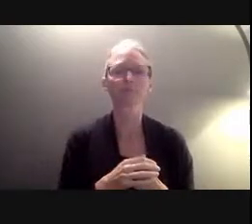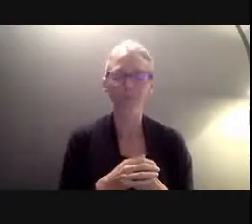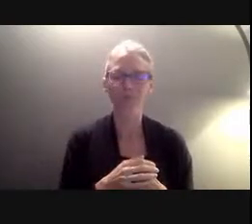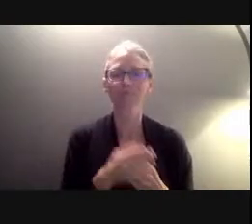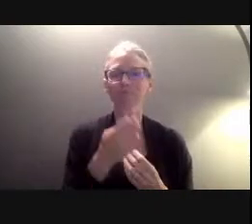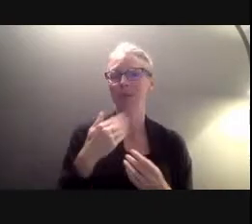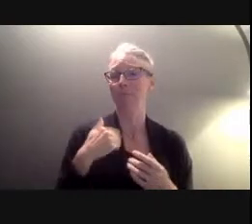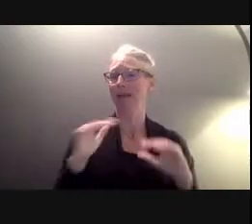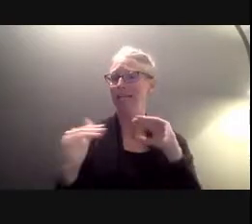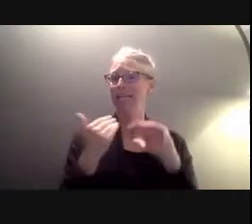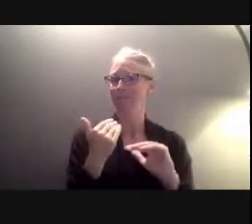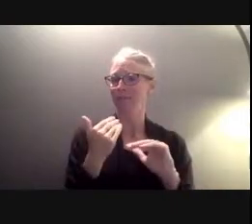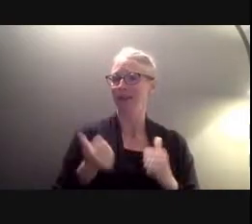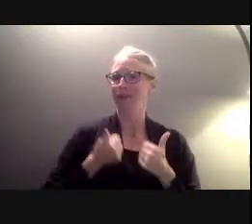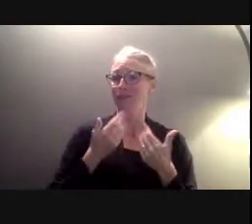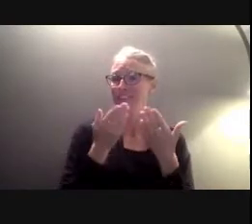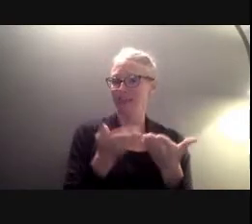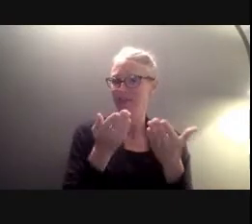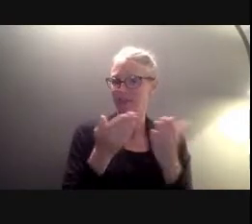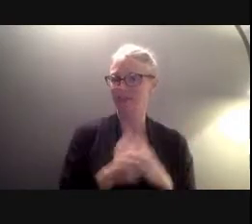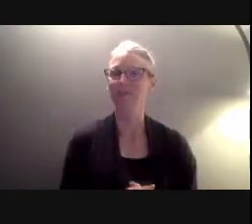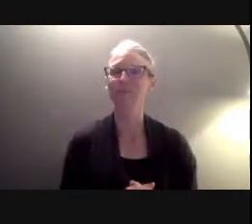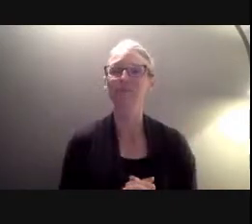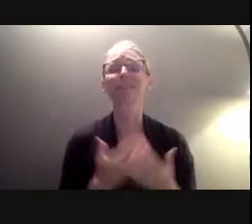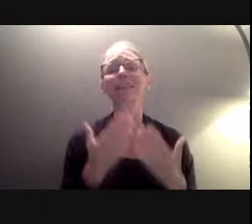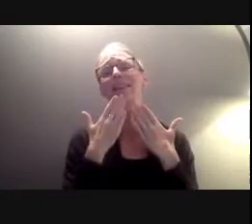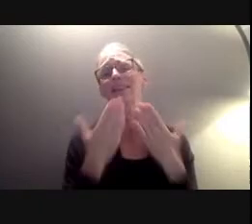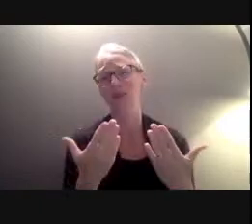Amanda@everybodyontrails.org. Thank you so much.